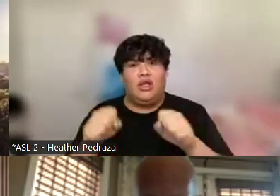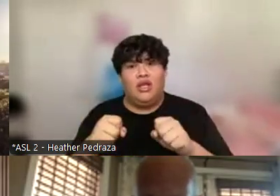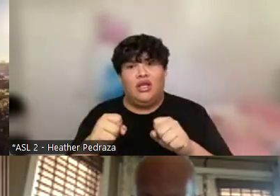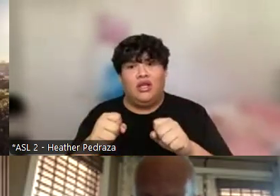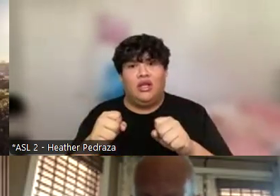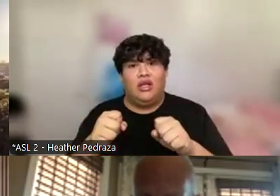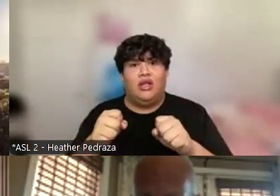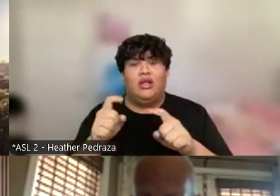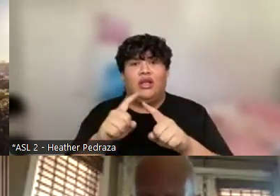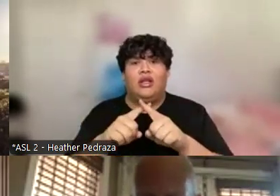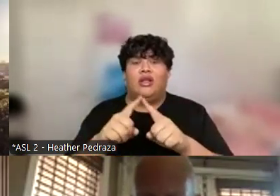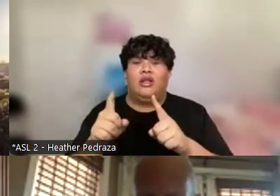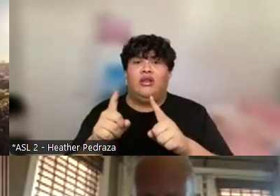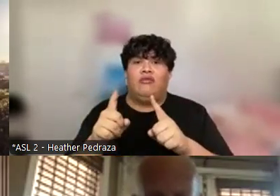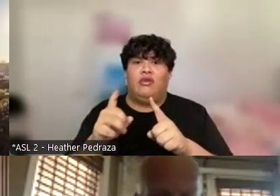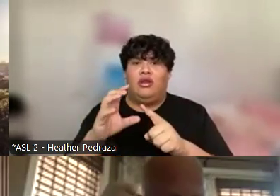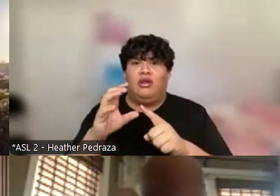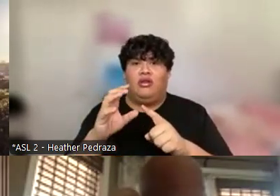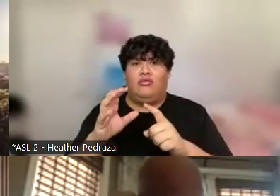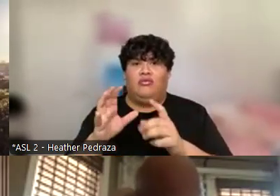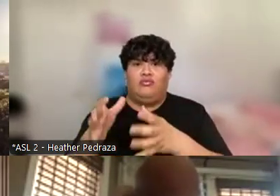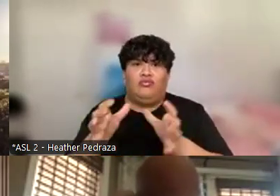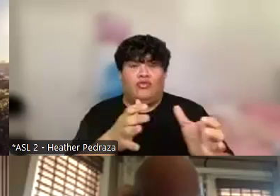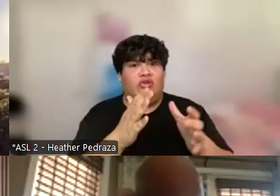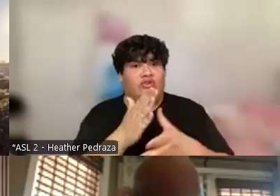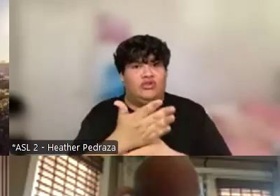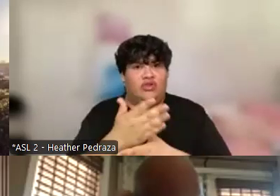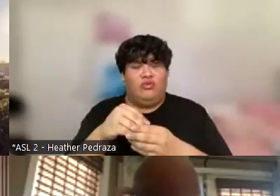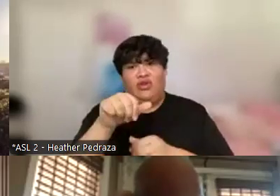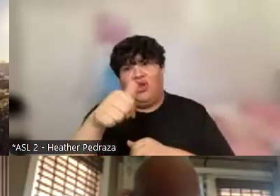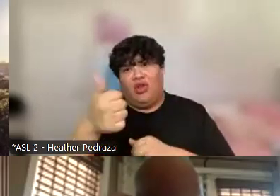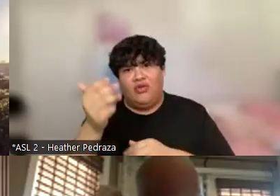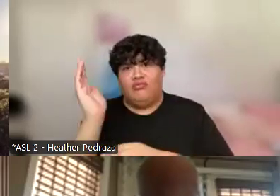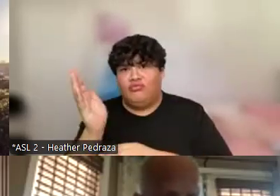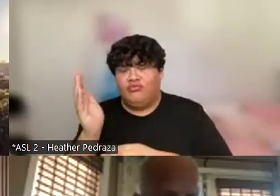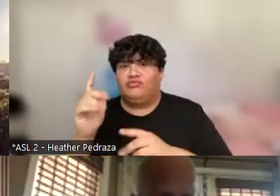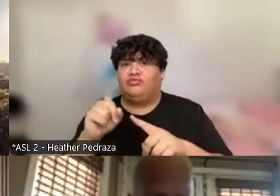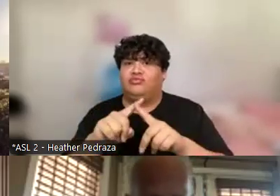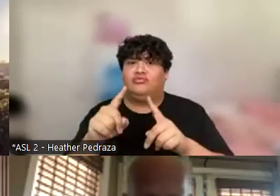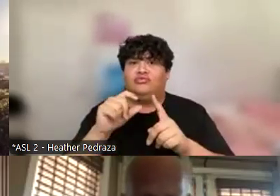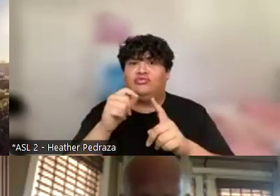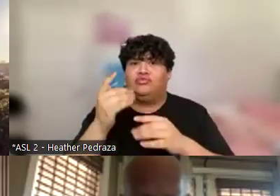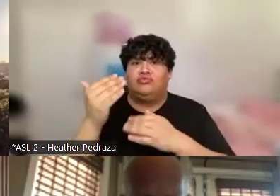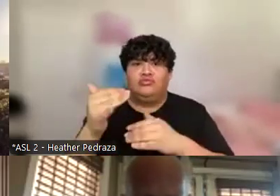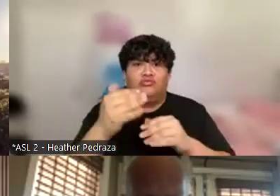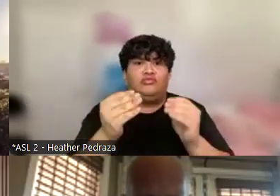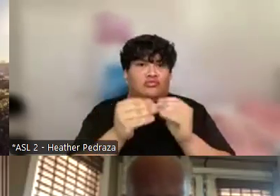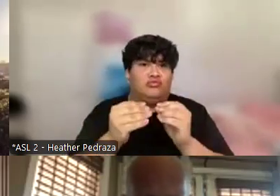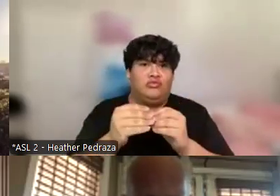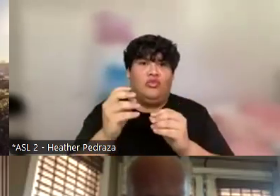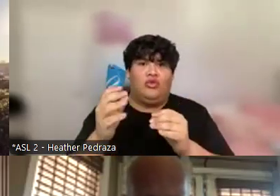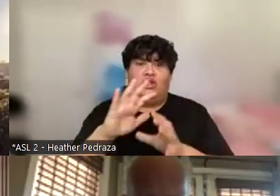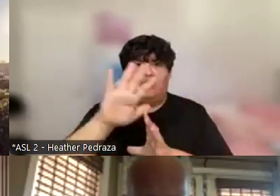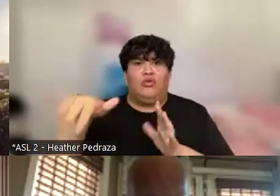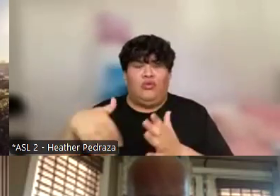our different capacities, move forward with or share with other advocacy agencies to share the insights of the council as a